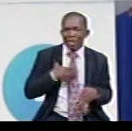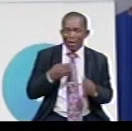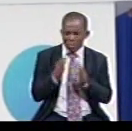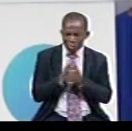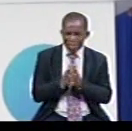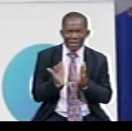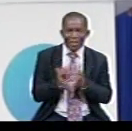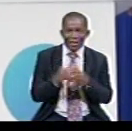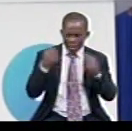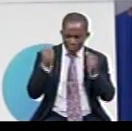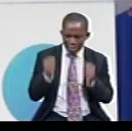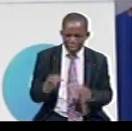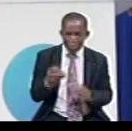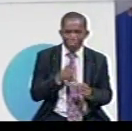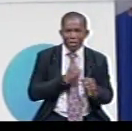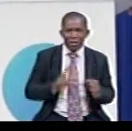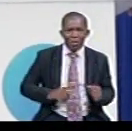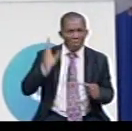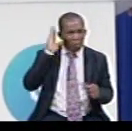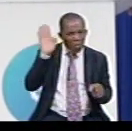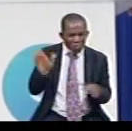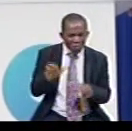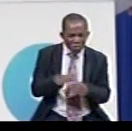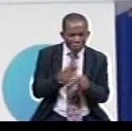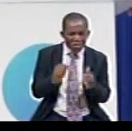this place, Alpha location.